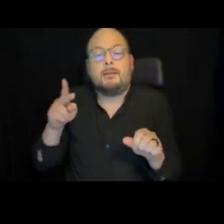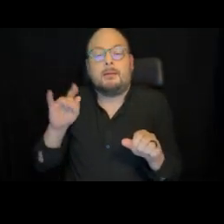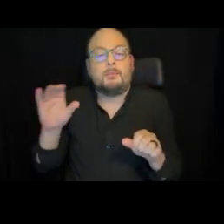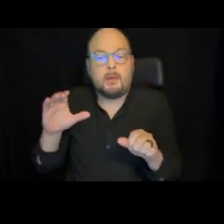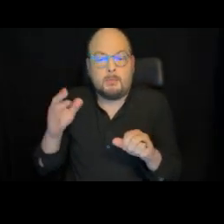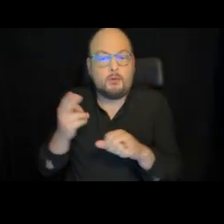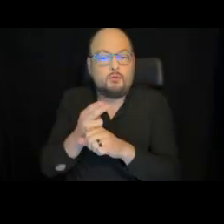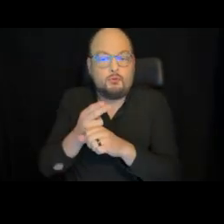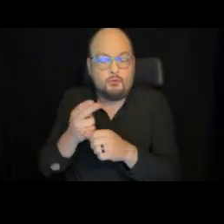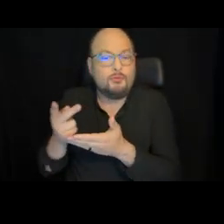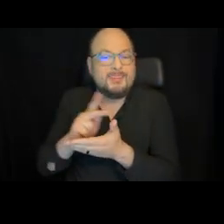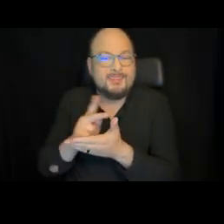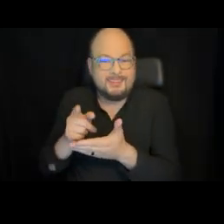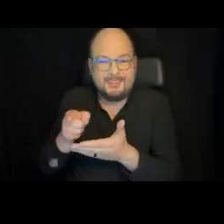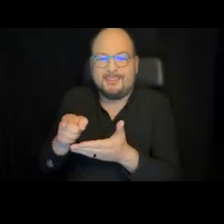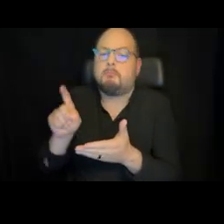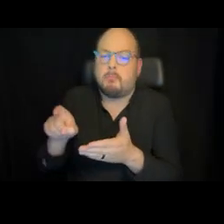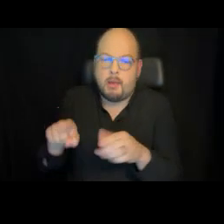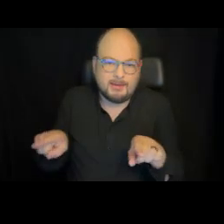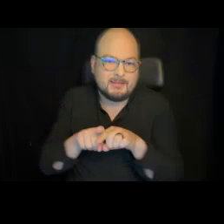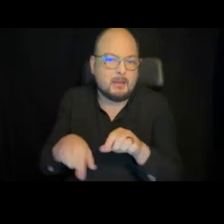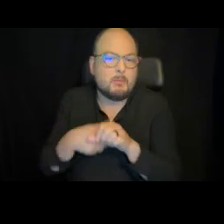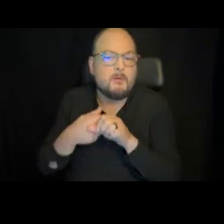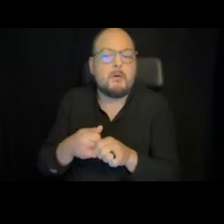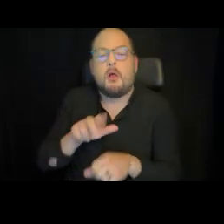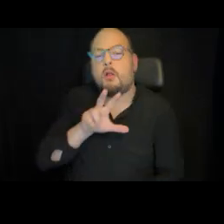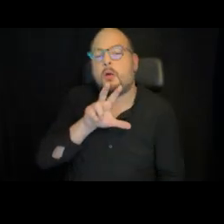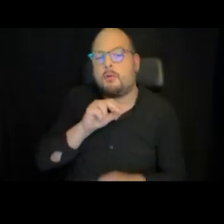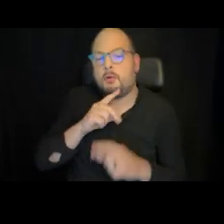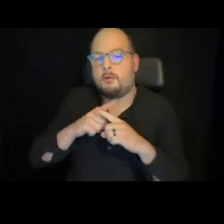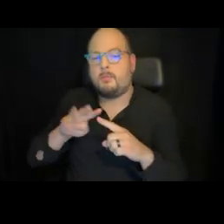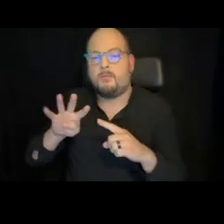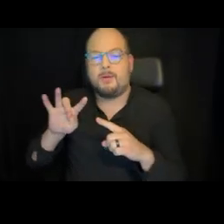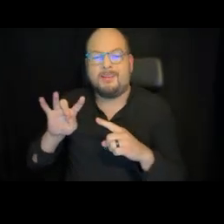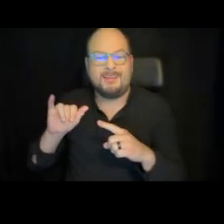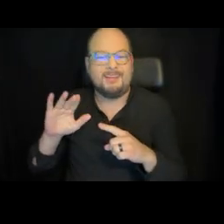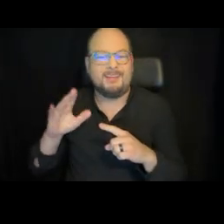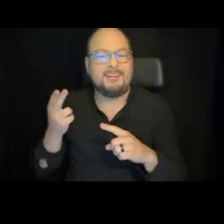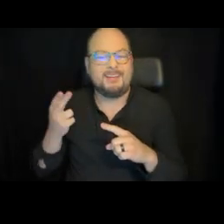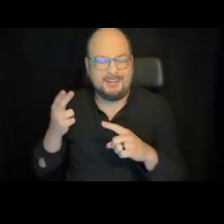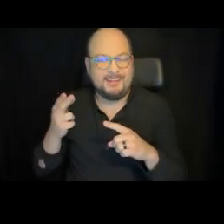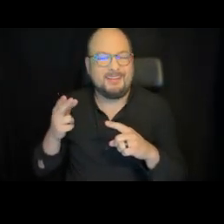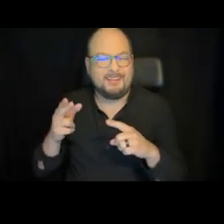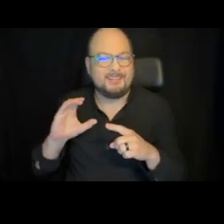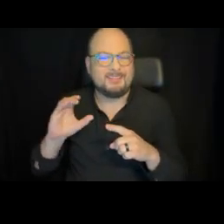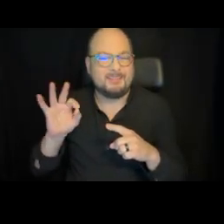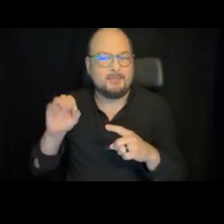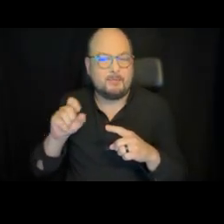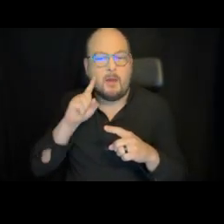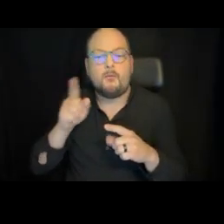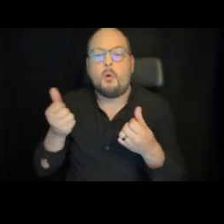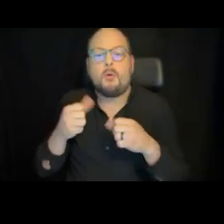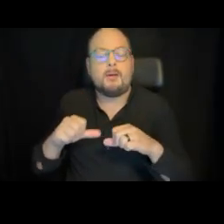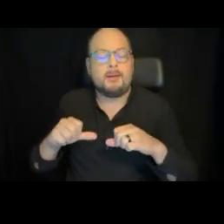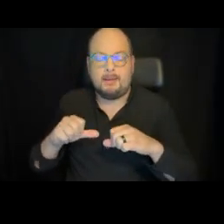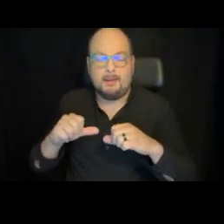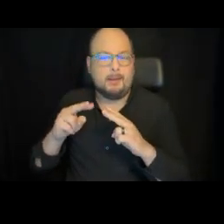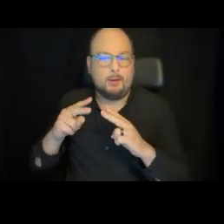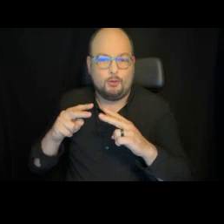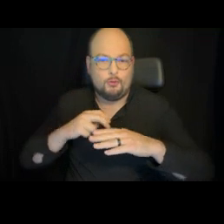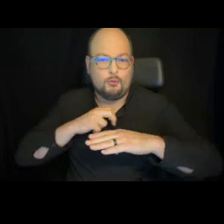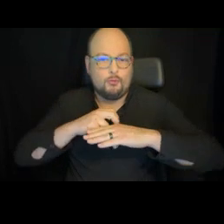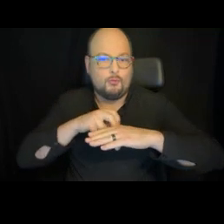also provide a 30-inch by 48-inch clear floor space for parallel or forwarded approach, as that required for